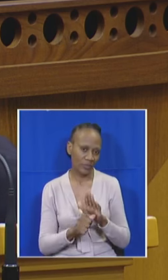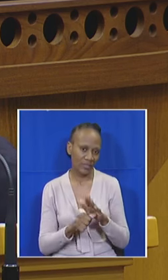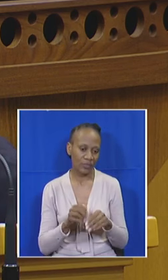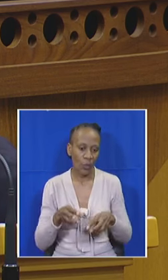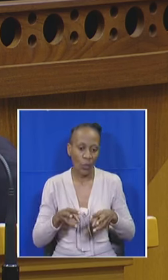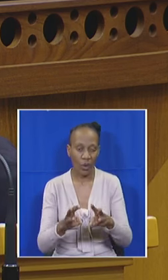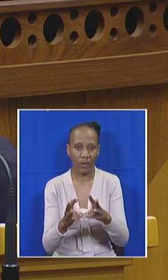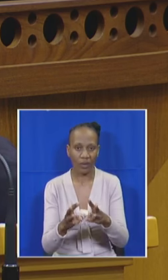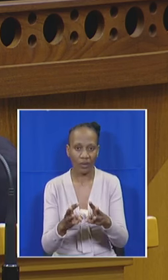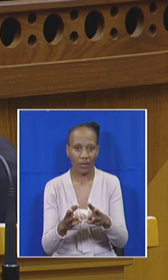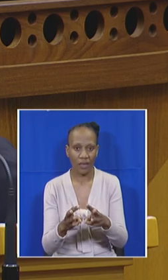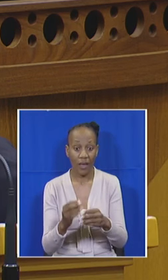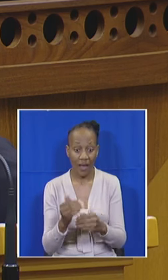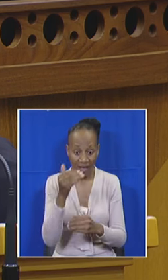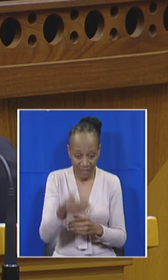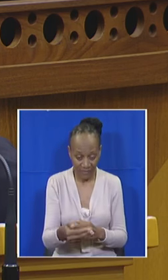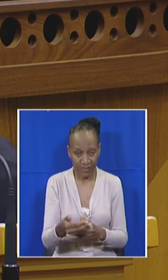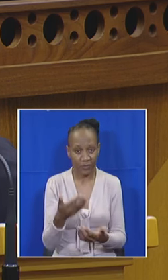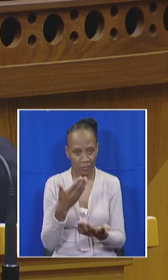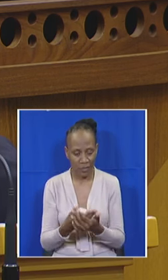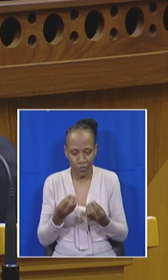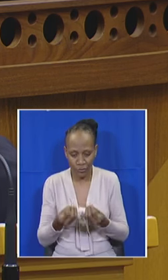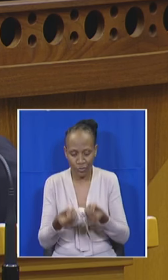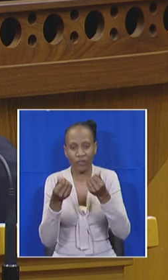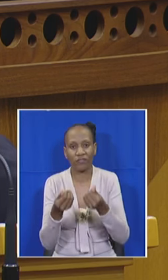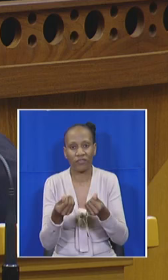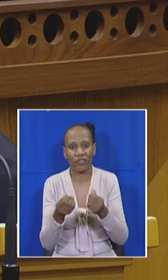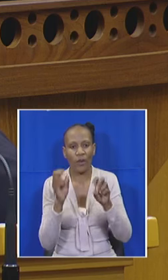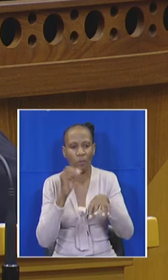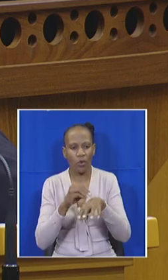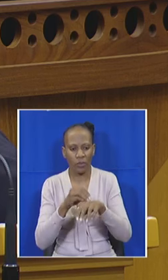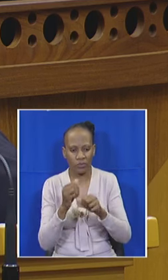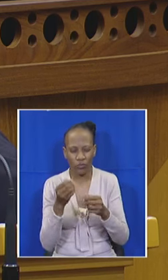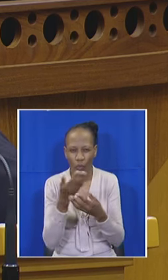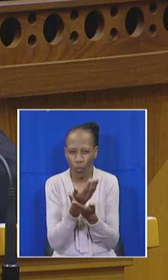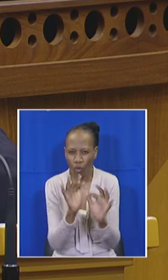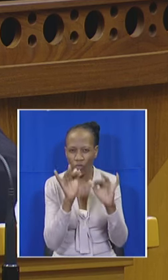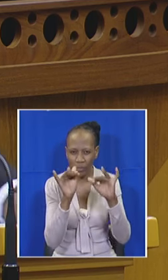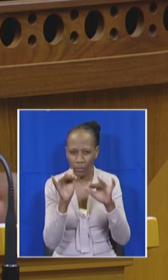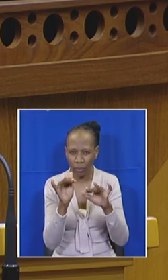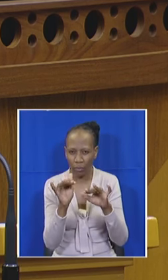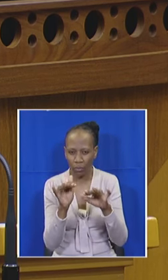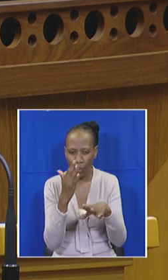tackling the problems of the working poor and